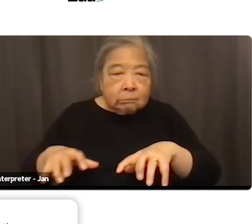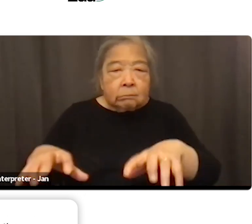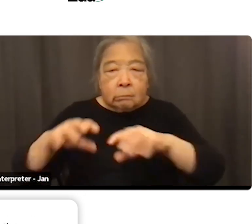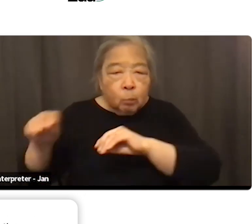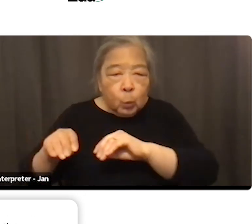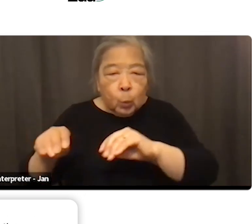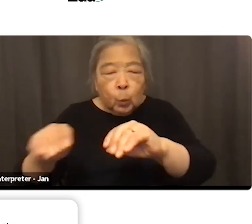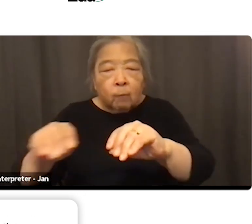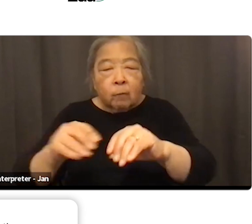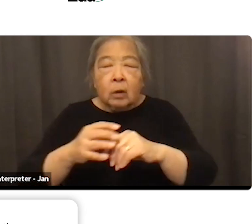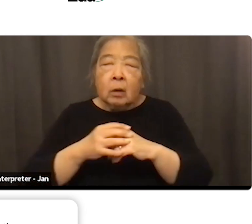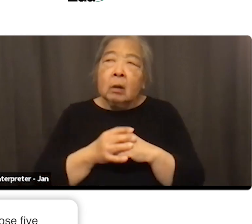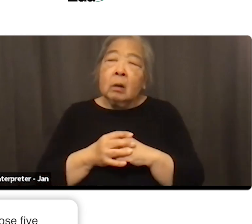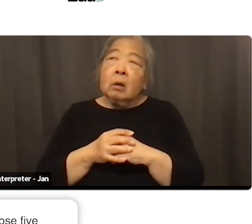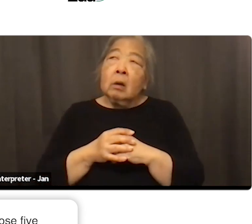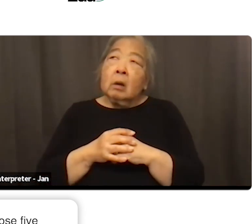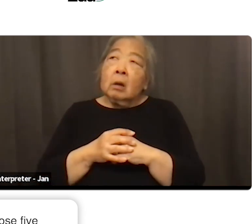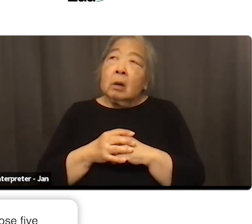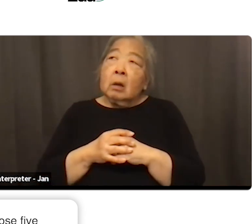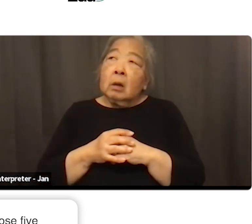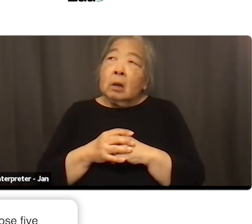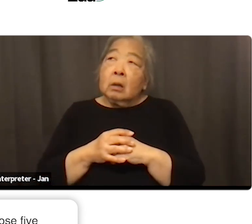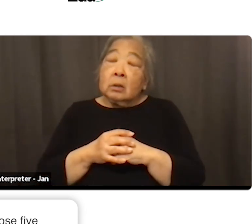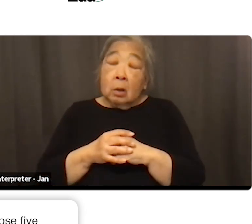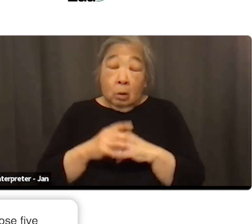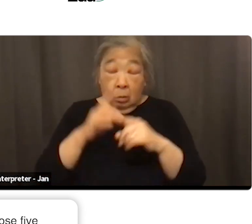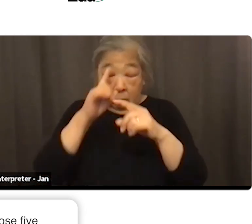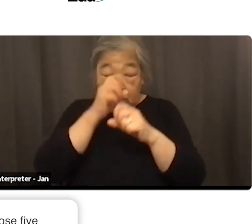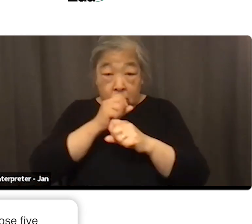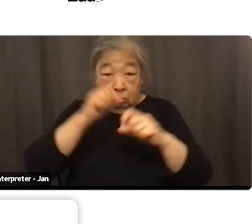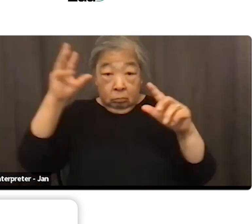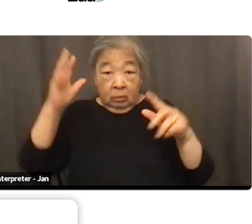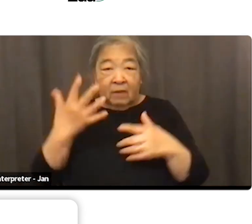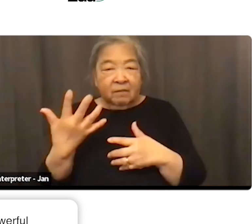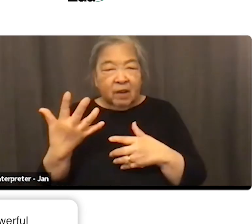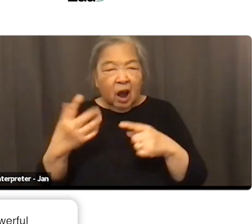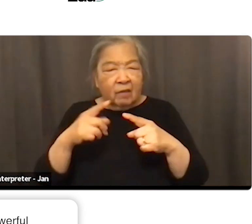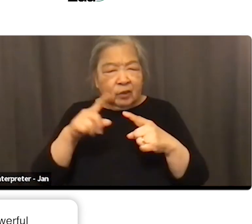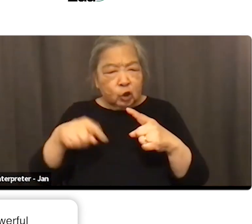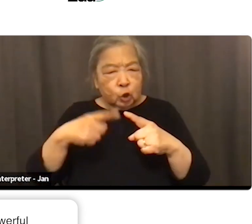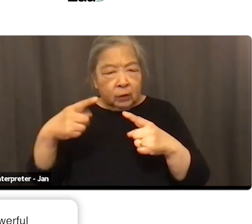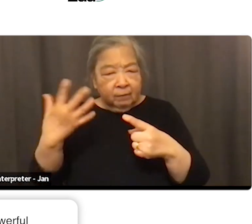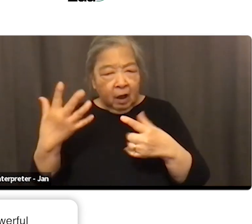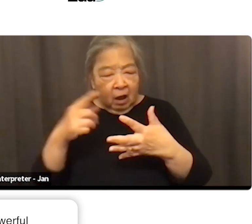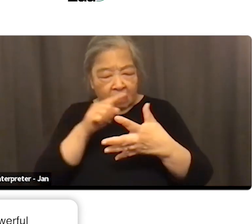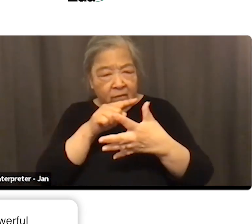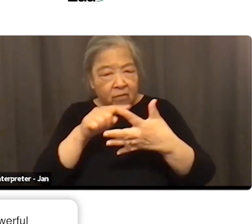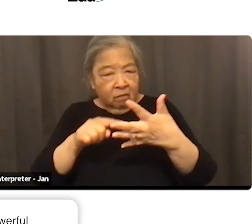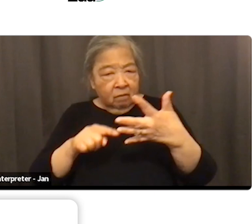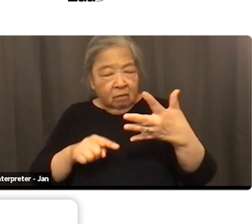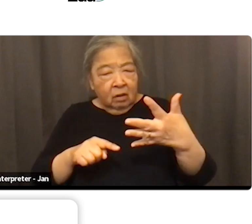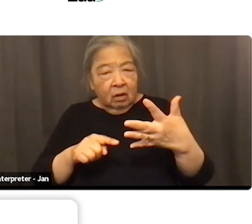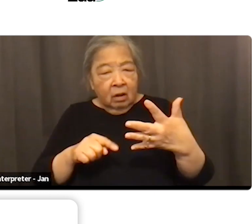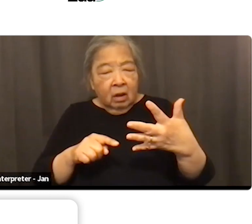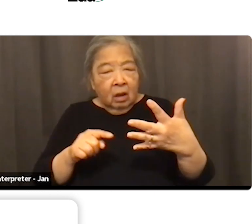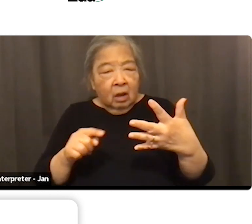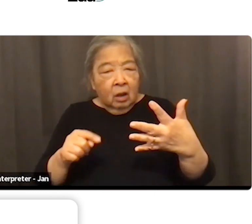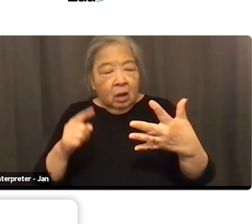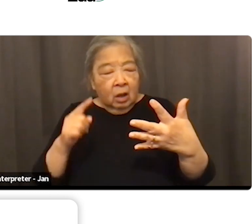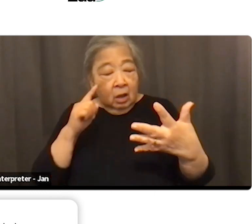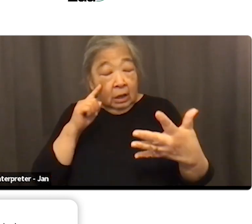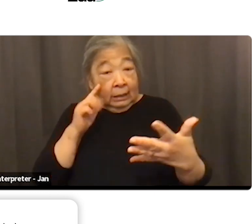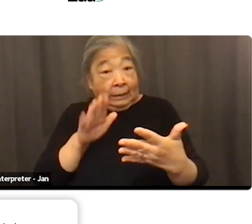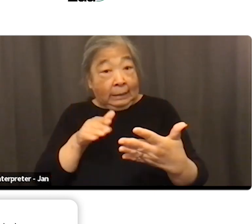the imagery of the 5 bodies, those 5 circles, that's such a powerful question. The